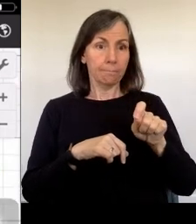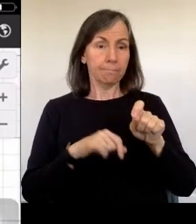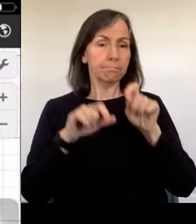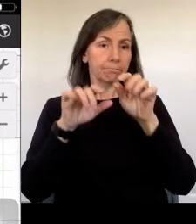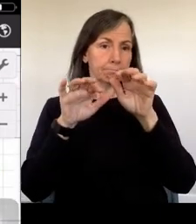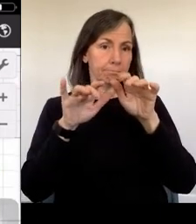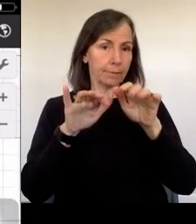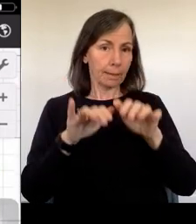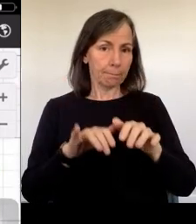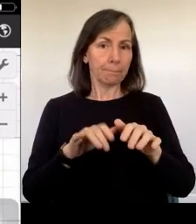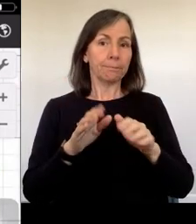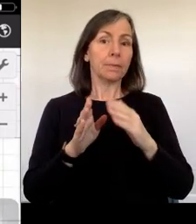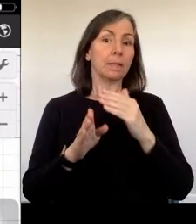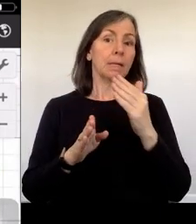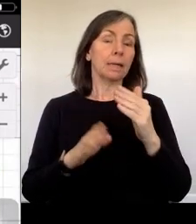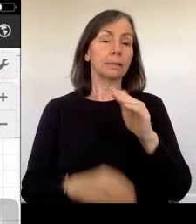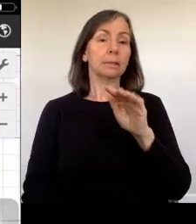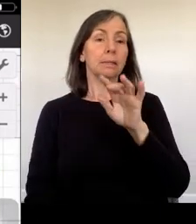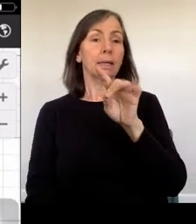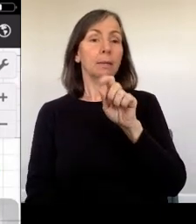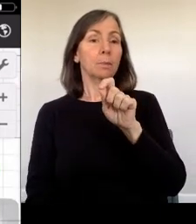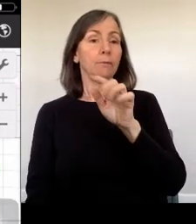And then we have 8.5,